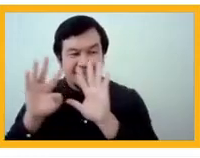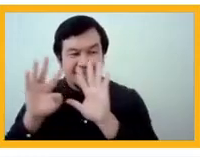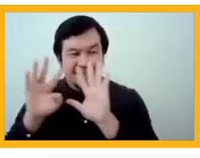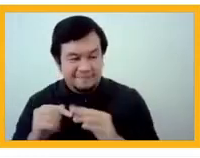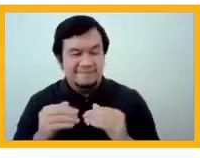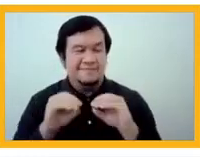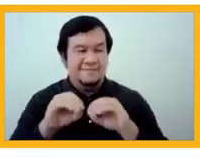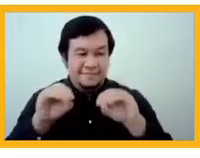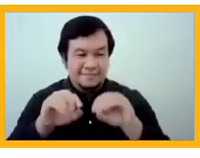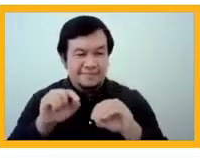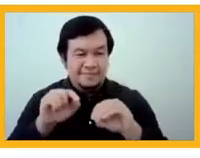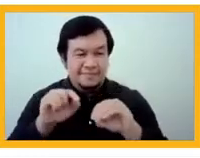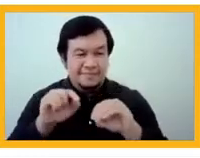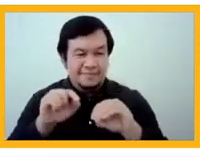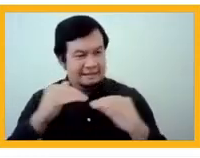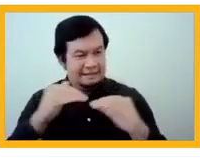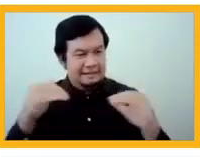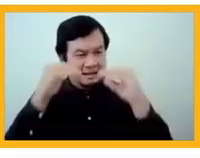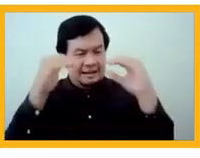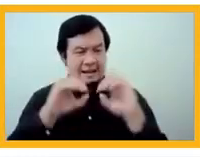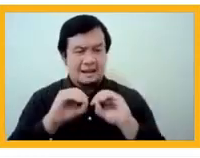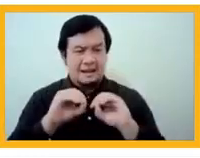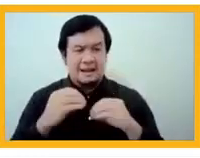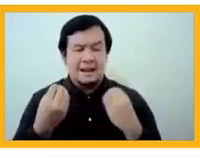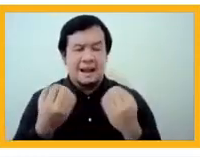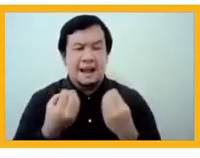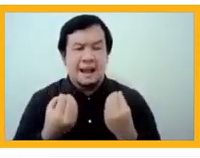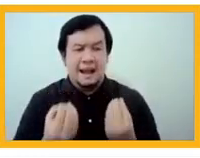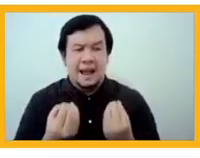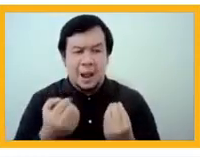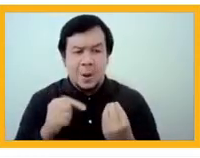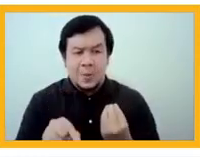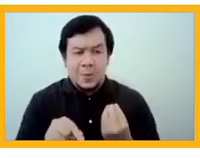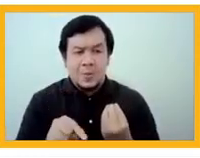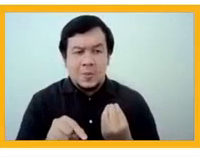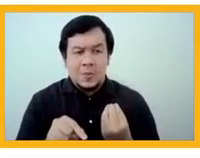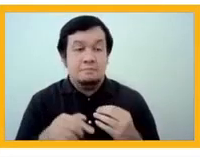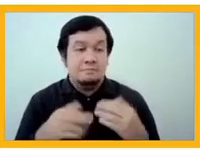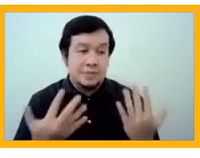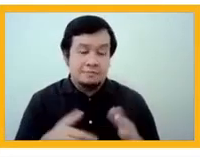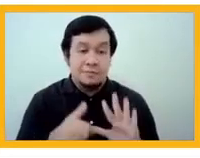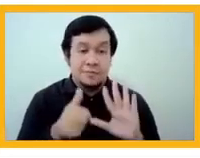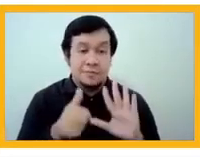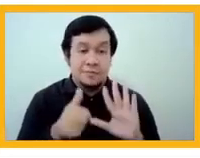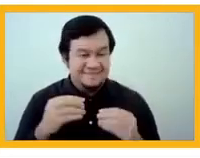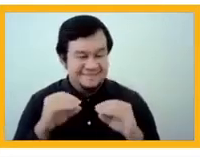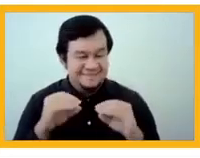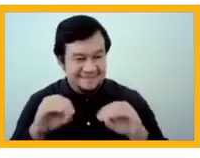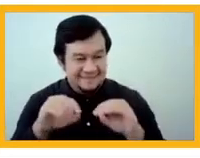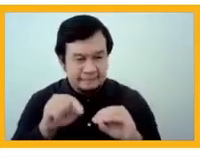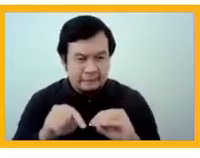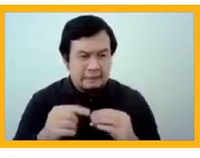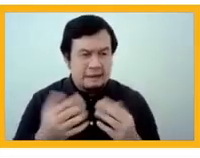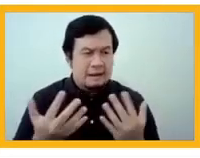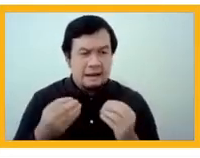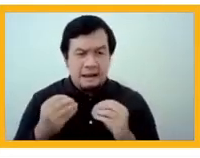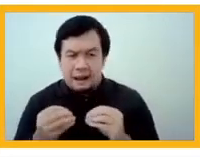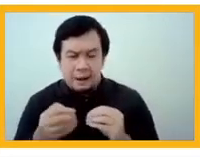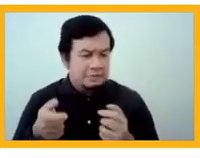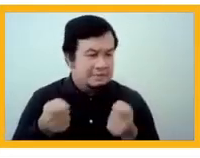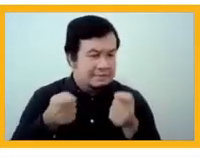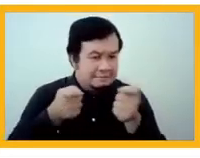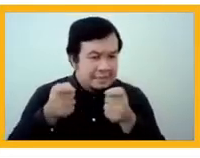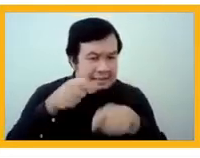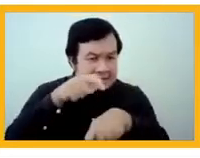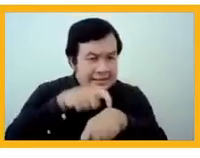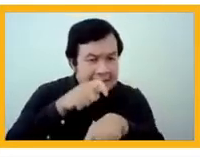almost humanly impossible for a teacher in these settings to cater to that kind of variation. Okay. And I think this is what you need to understand so that you understand